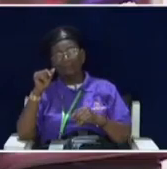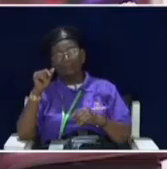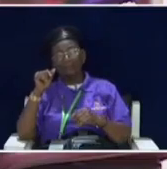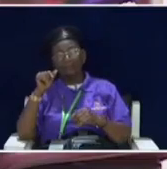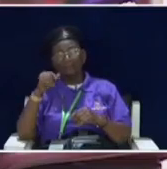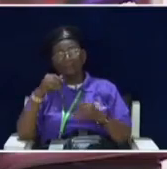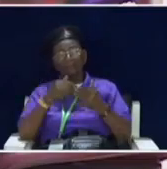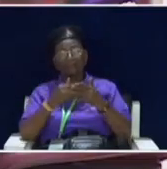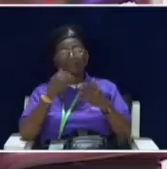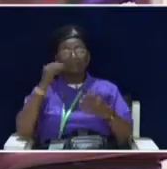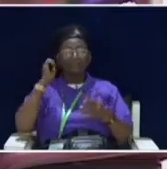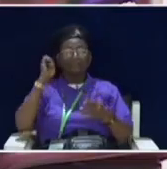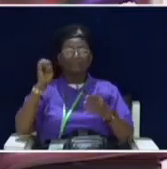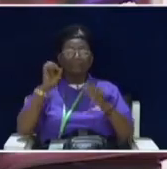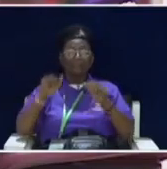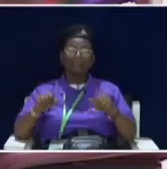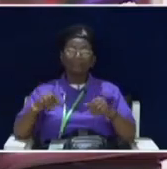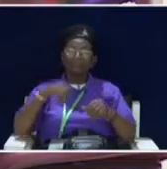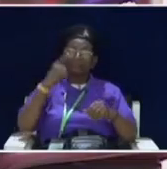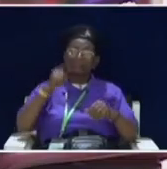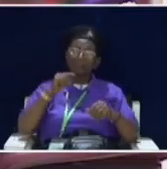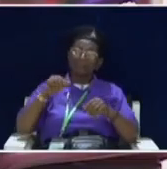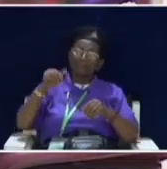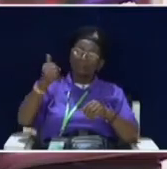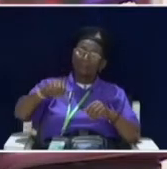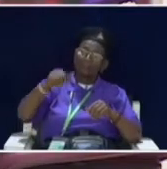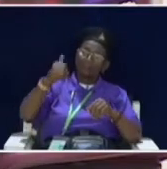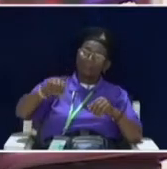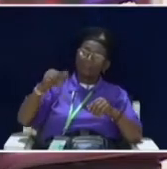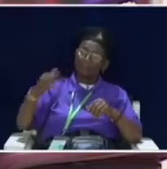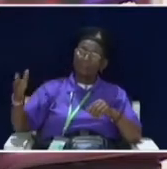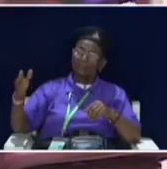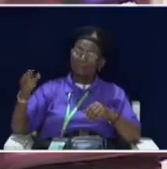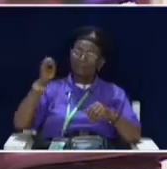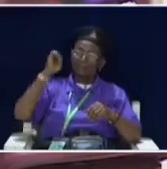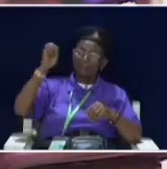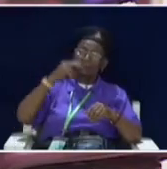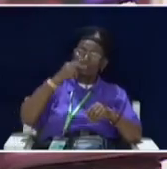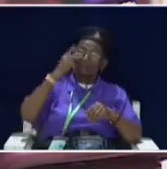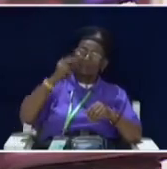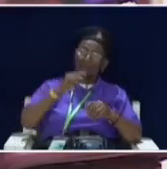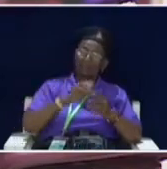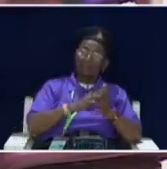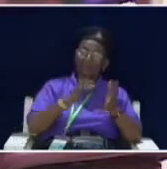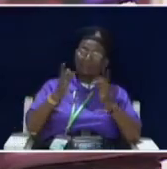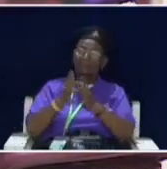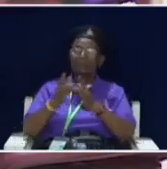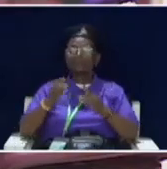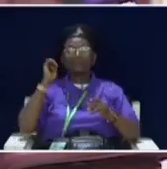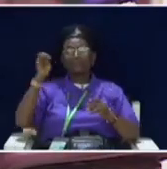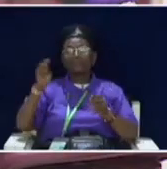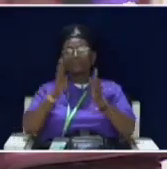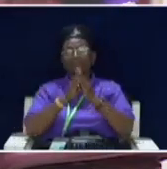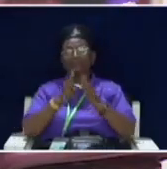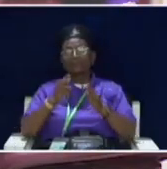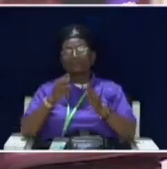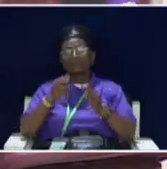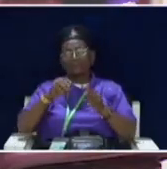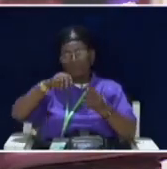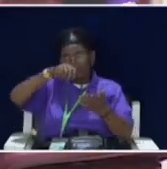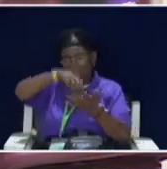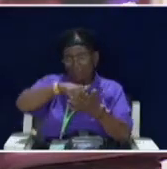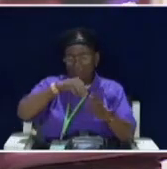before he could say anything, go to it, also, go. He saw Jesus. Only Jesus. He fell at his feet. By